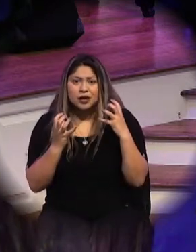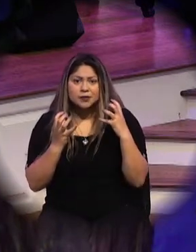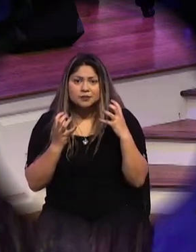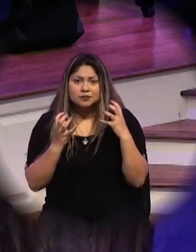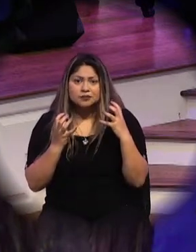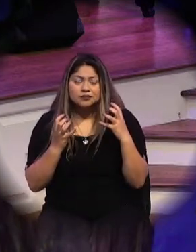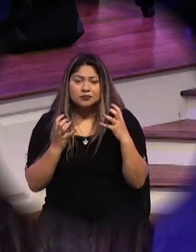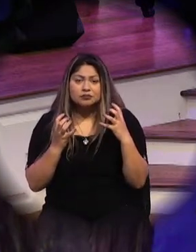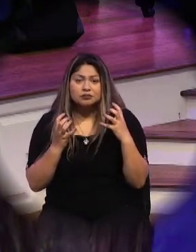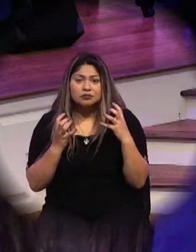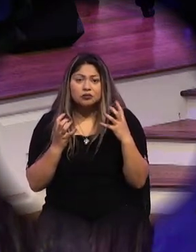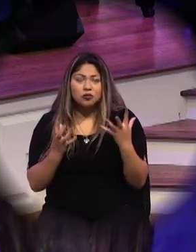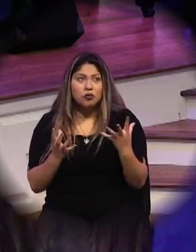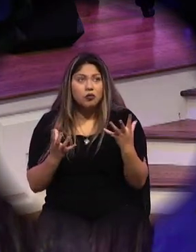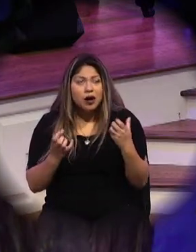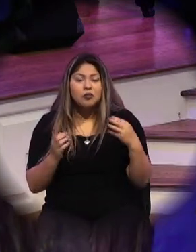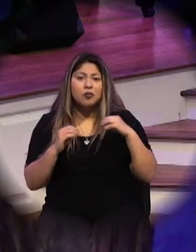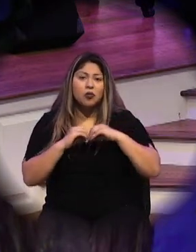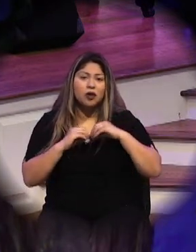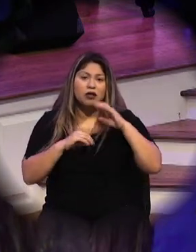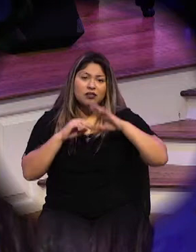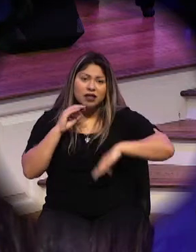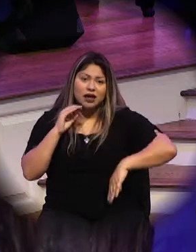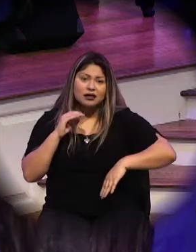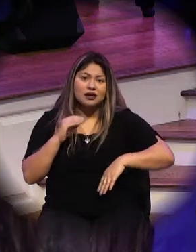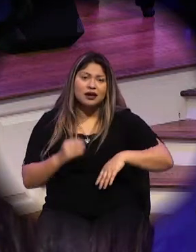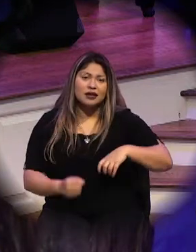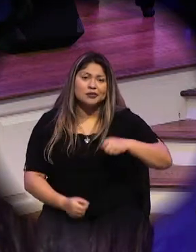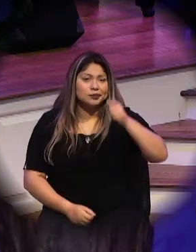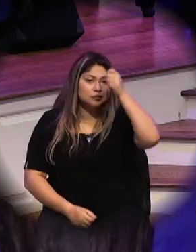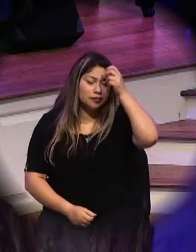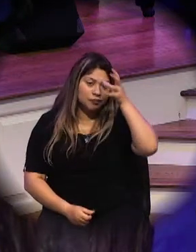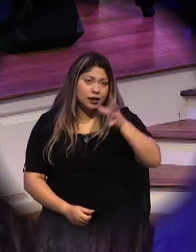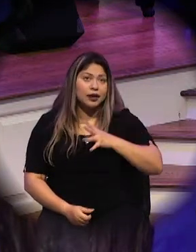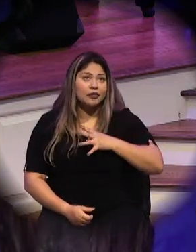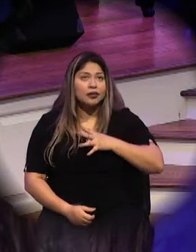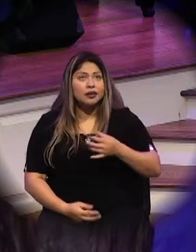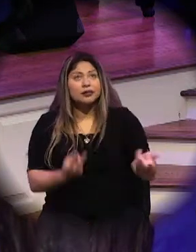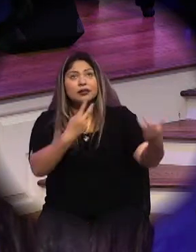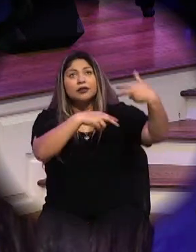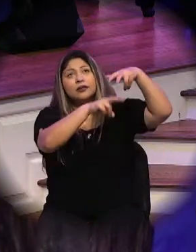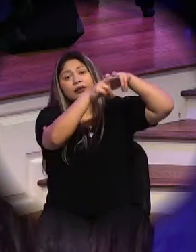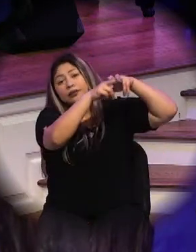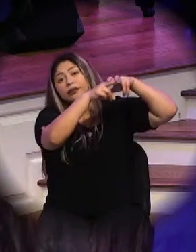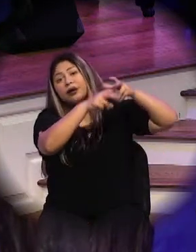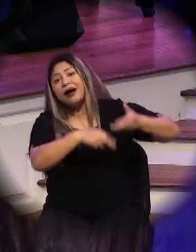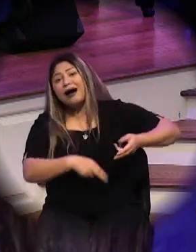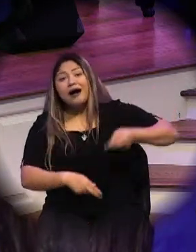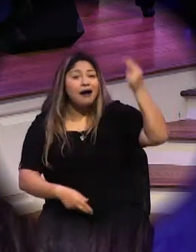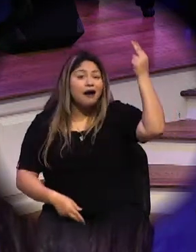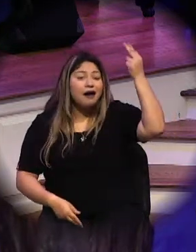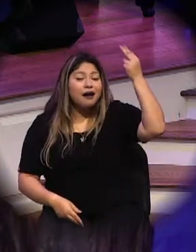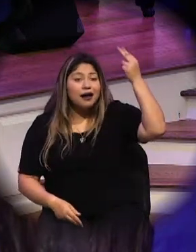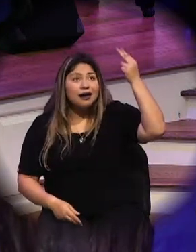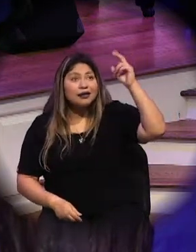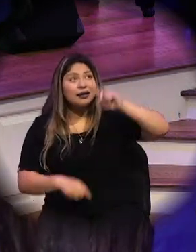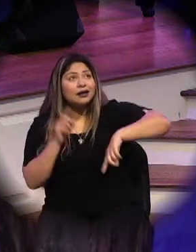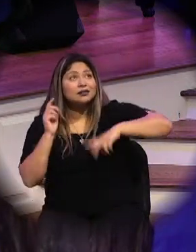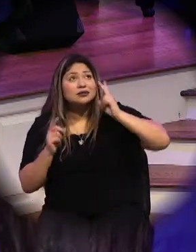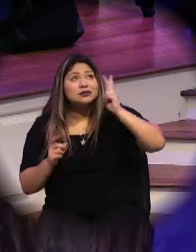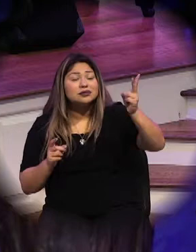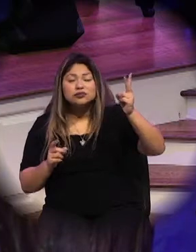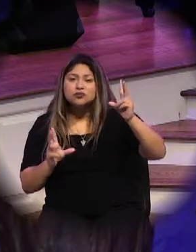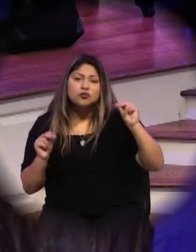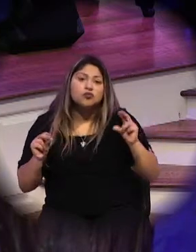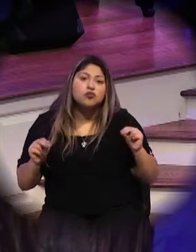who sits on high and who is never really seen. We want a God who is close by, a God whom we